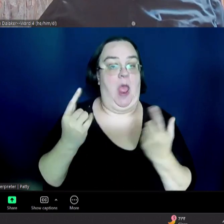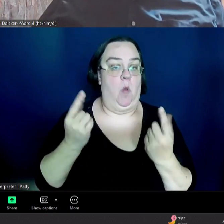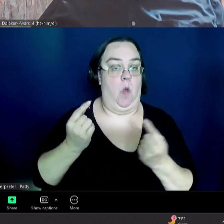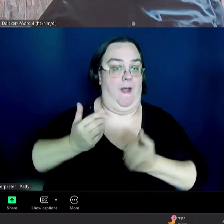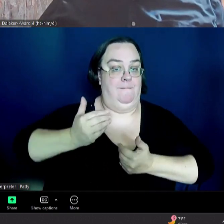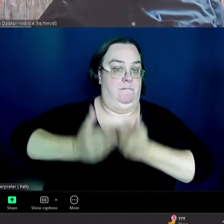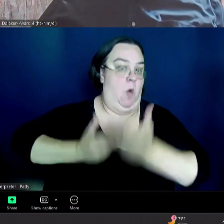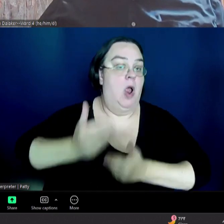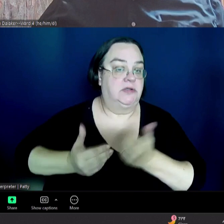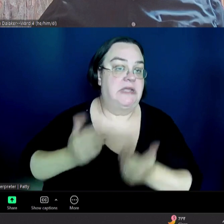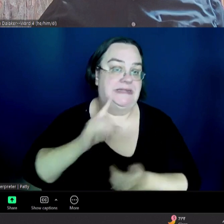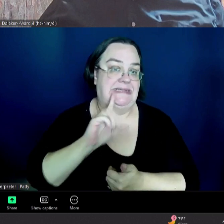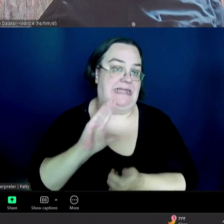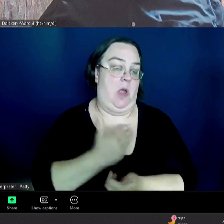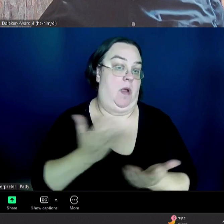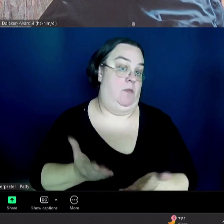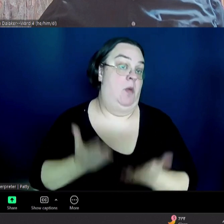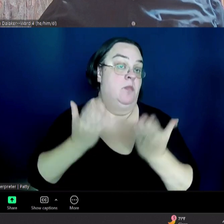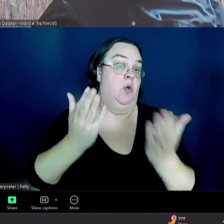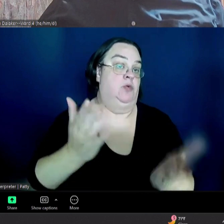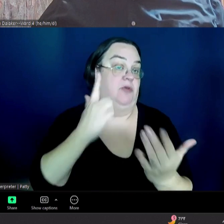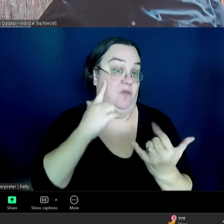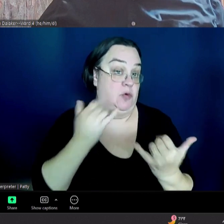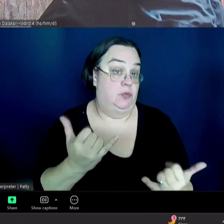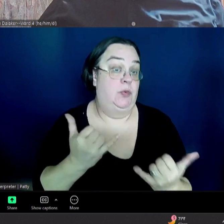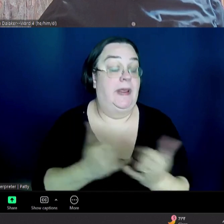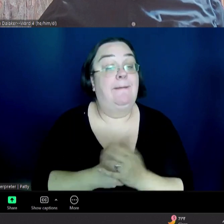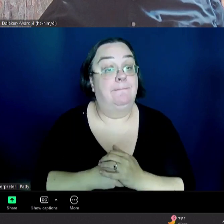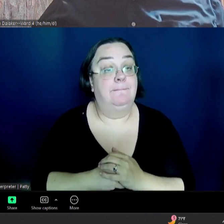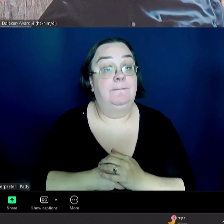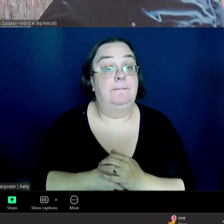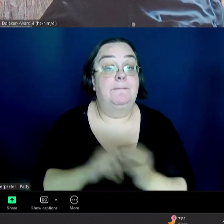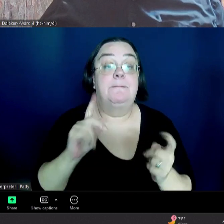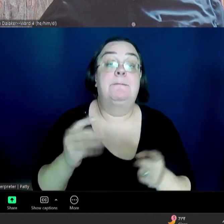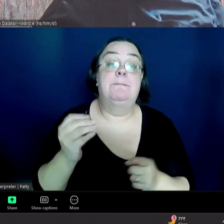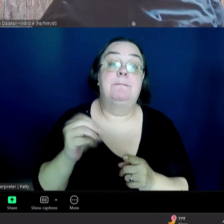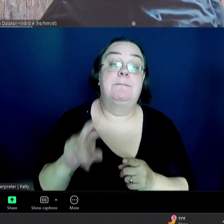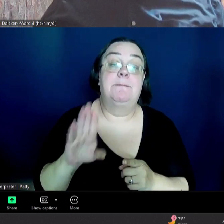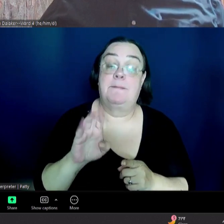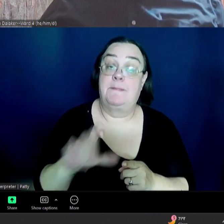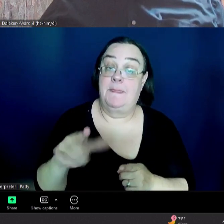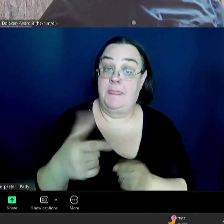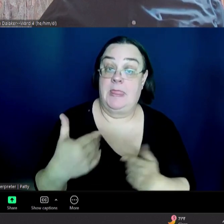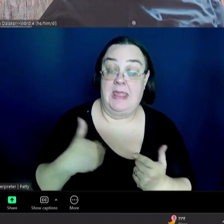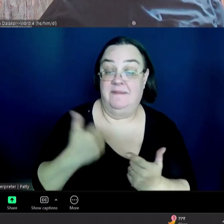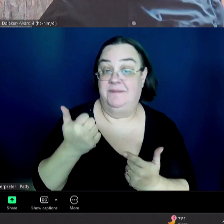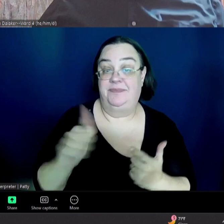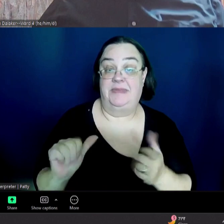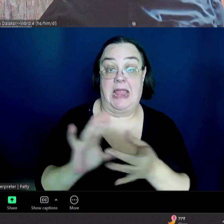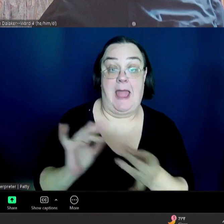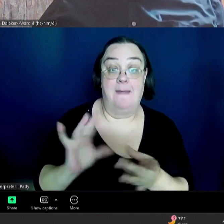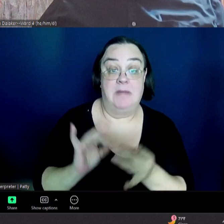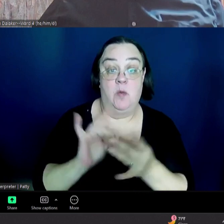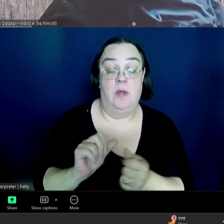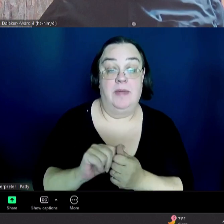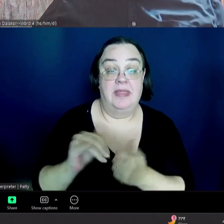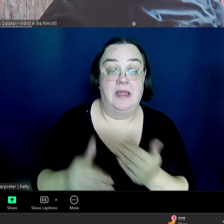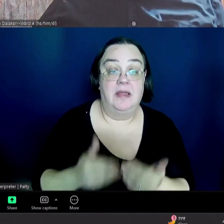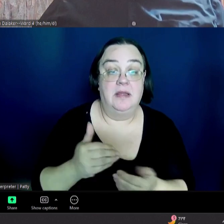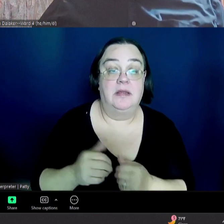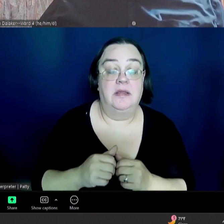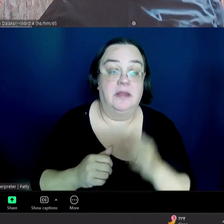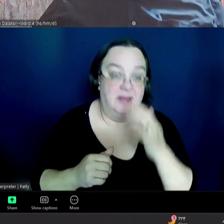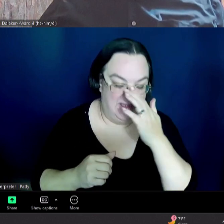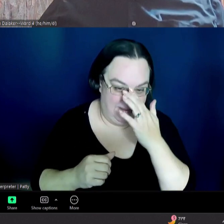we're proposing today. Okay. And Mr. Bell, did you have any comments regarding the process? I have a